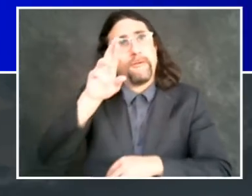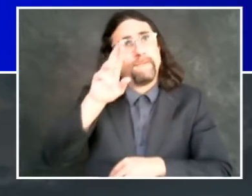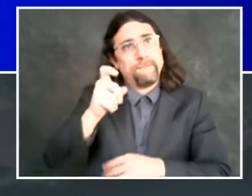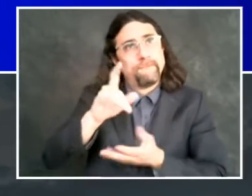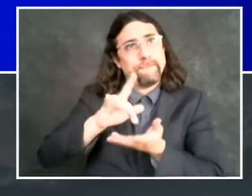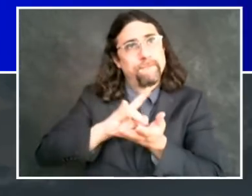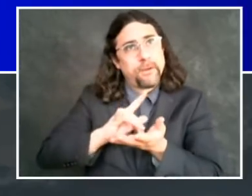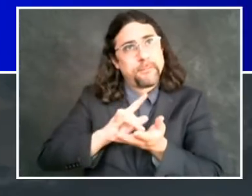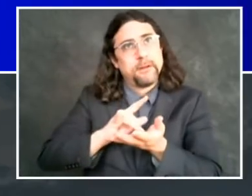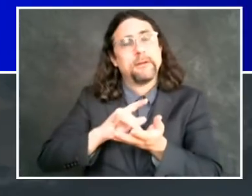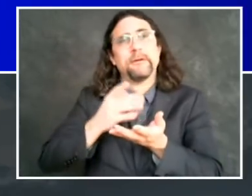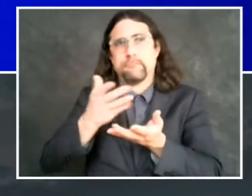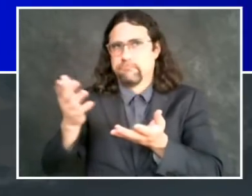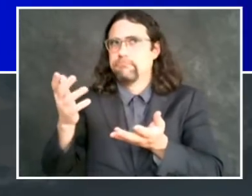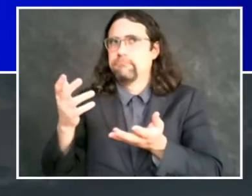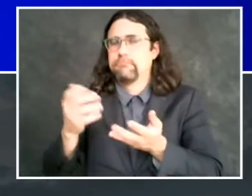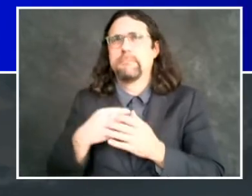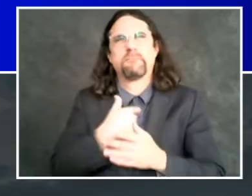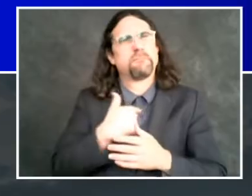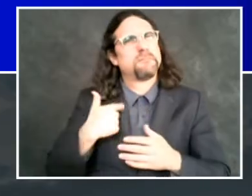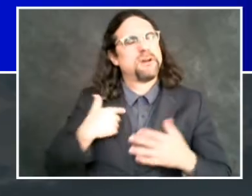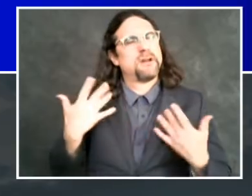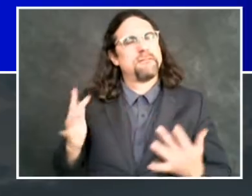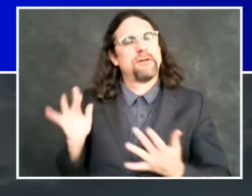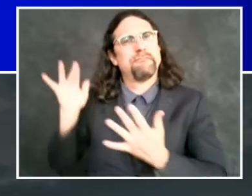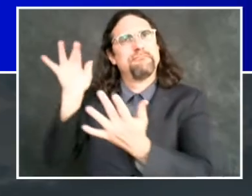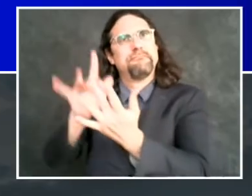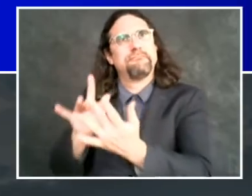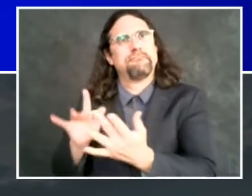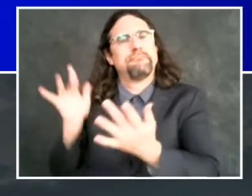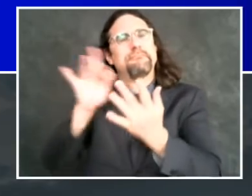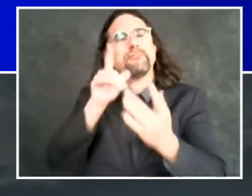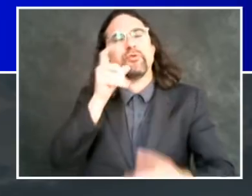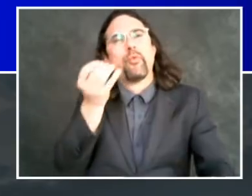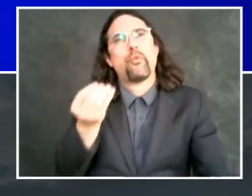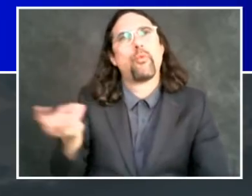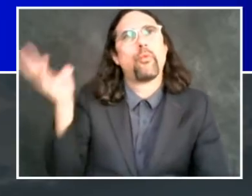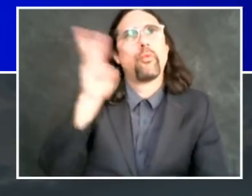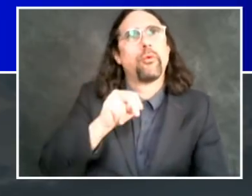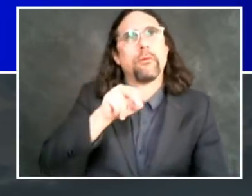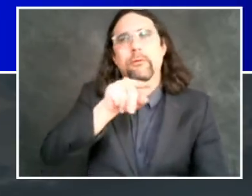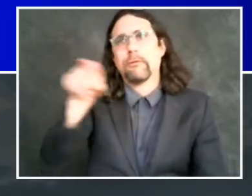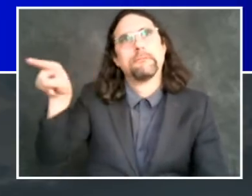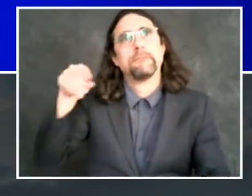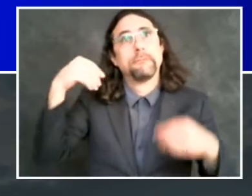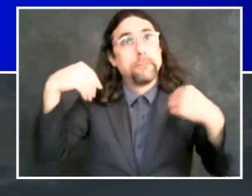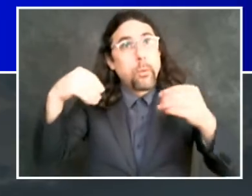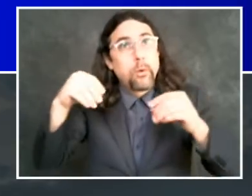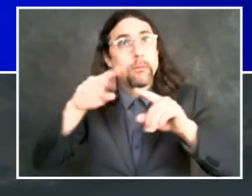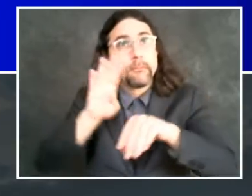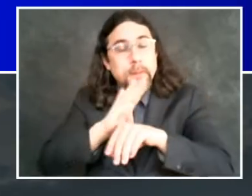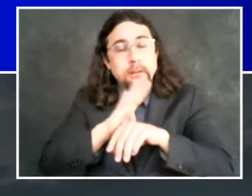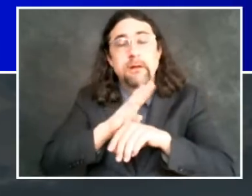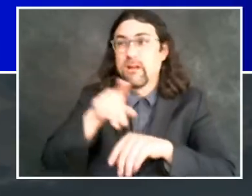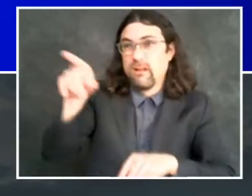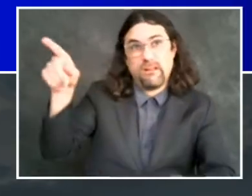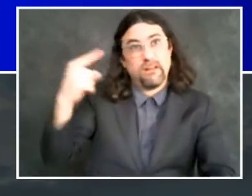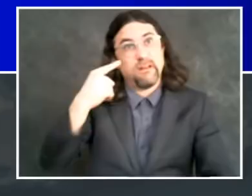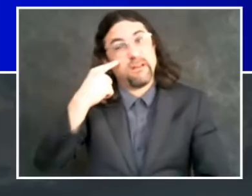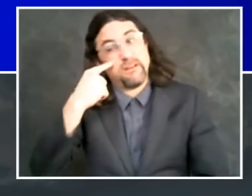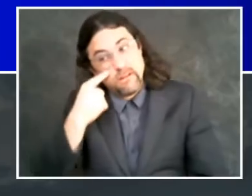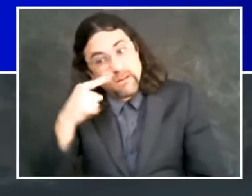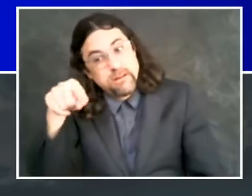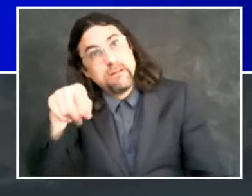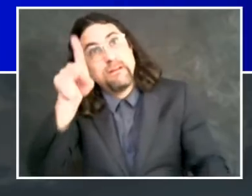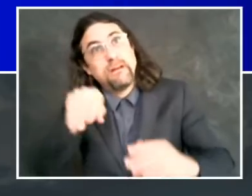covering on, put it on right away, please. If someone doesn't have a face covering with them or isn't willing, they need to get out of the store. Let's be